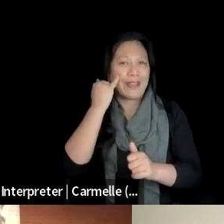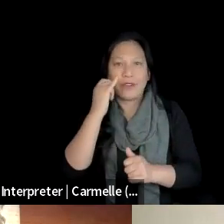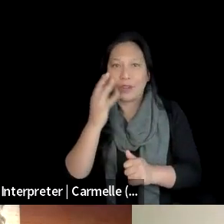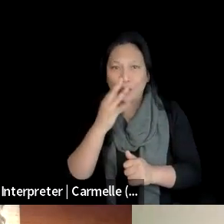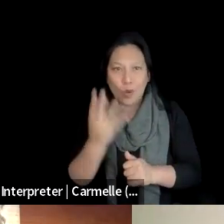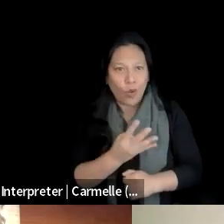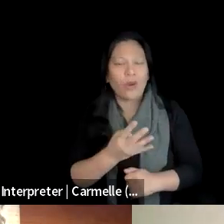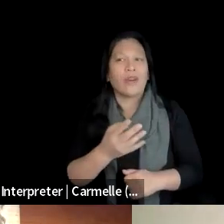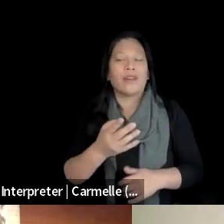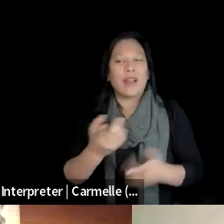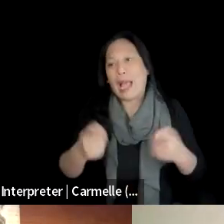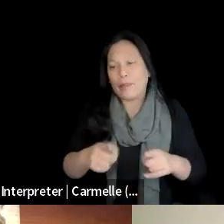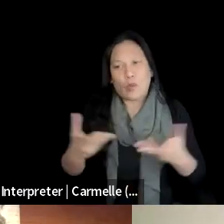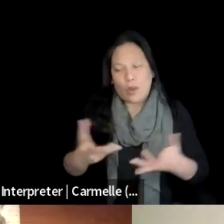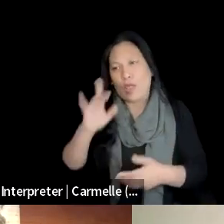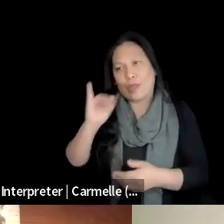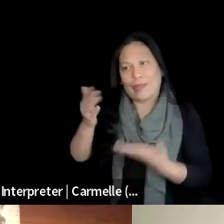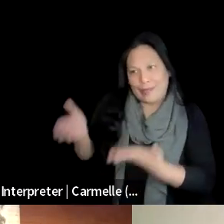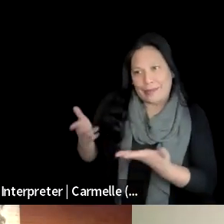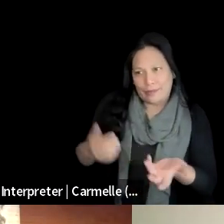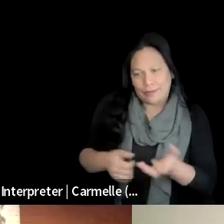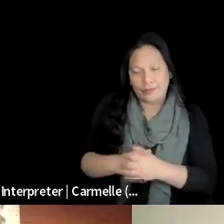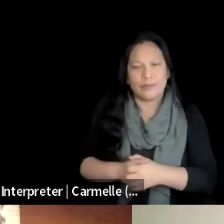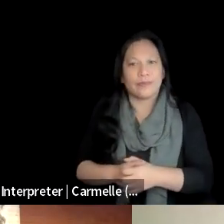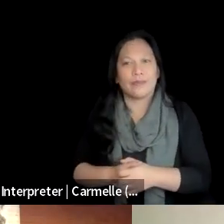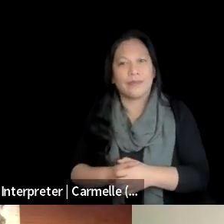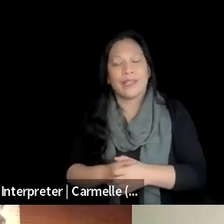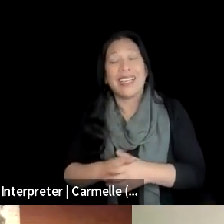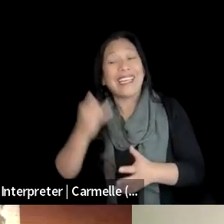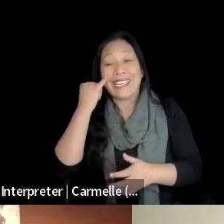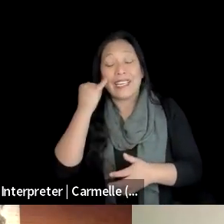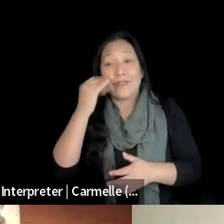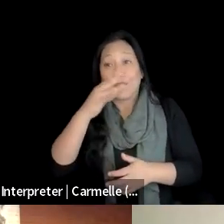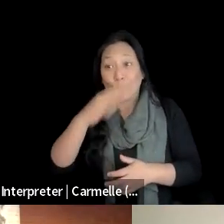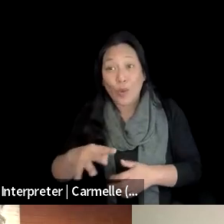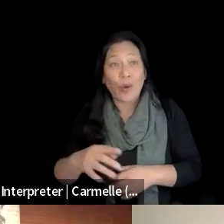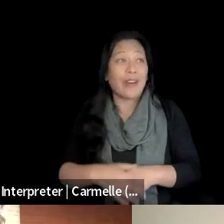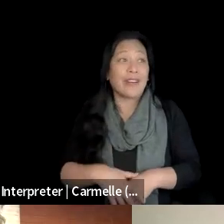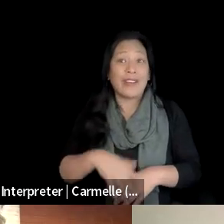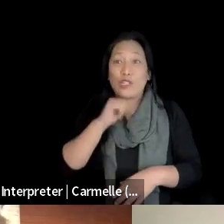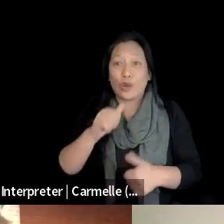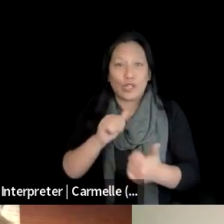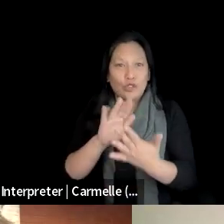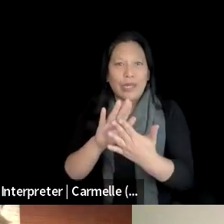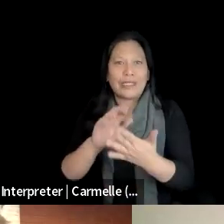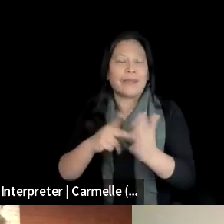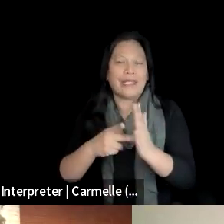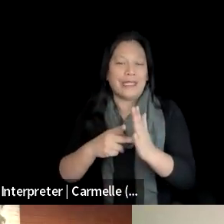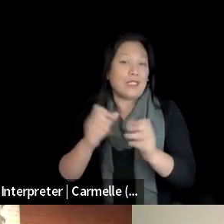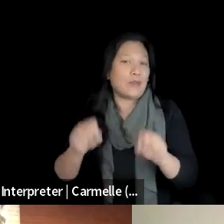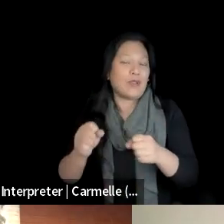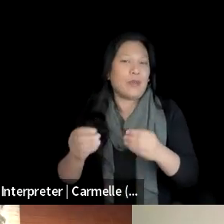opportunity to speak if they need to. But yeah, ultimately, if you don't address it, then you're just opening the door for more.